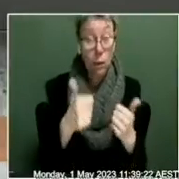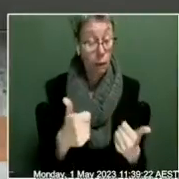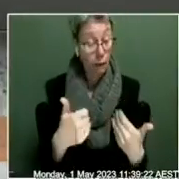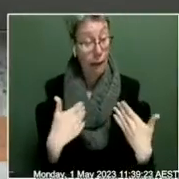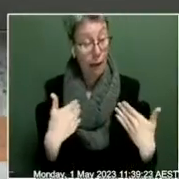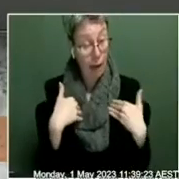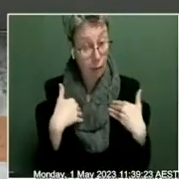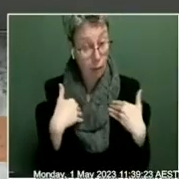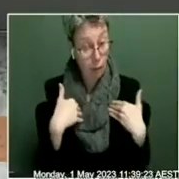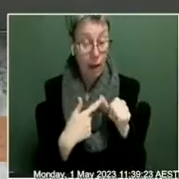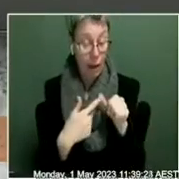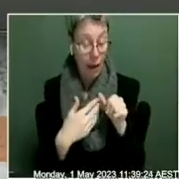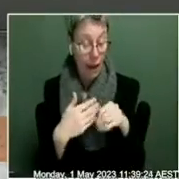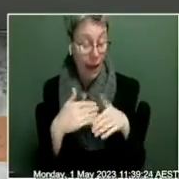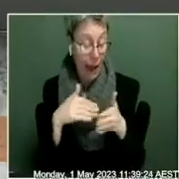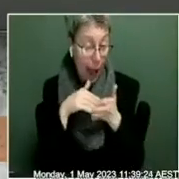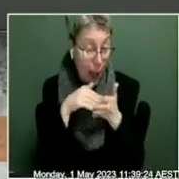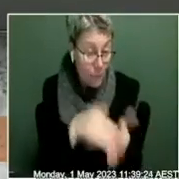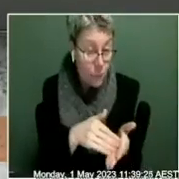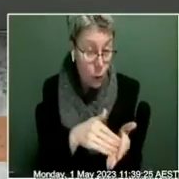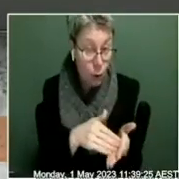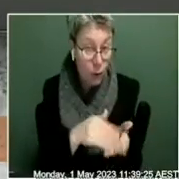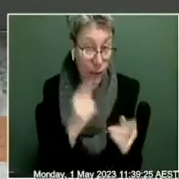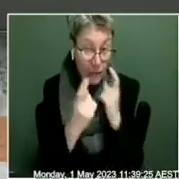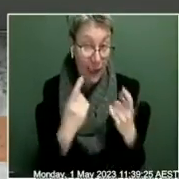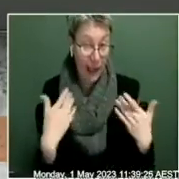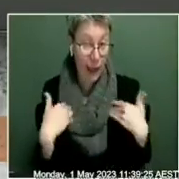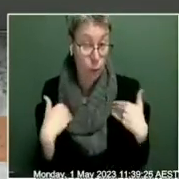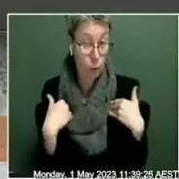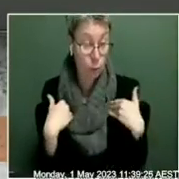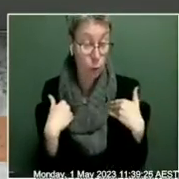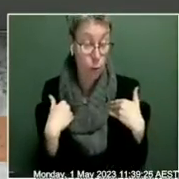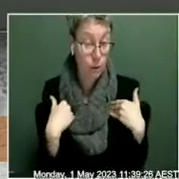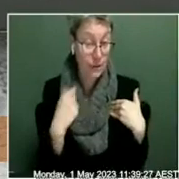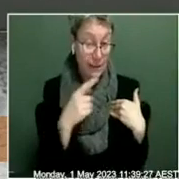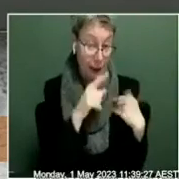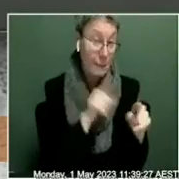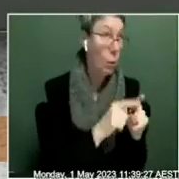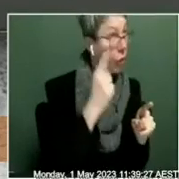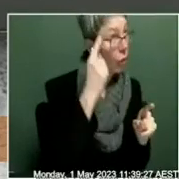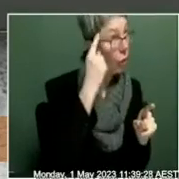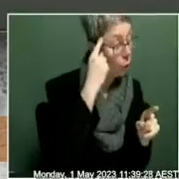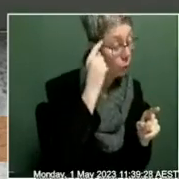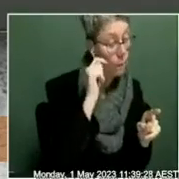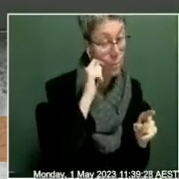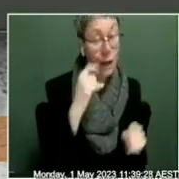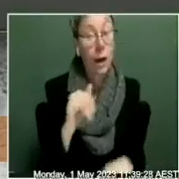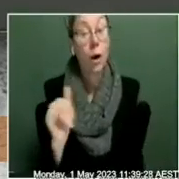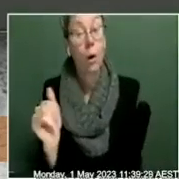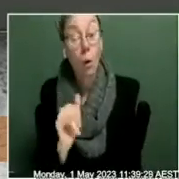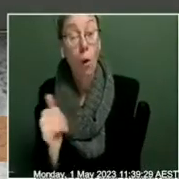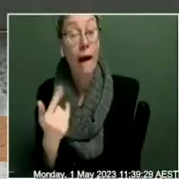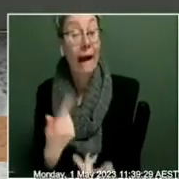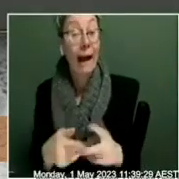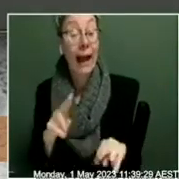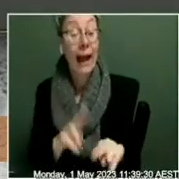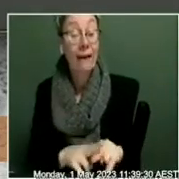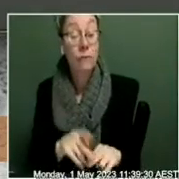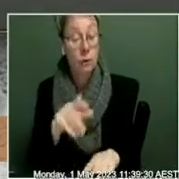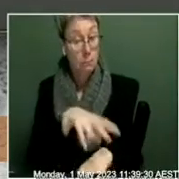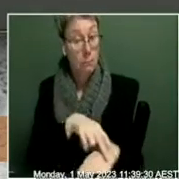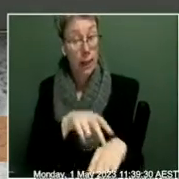the punitive, crime-based response that has been taken to date by Victoria Police?